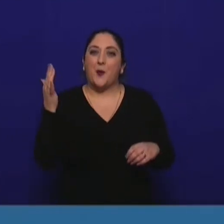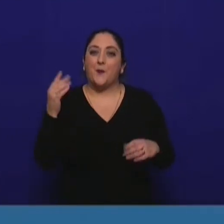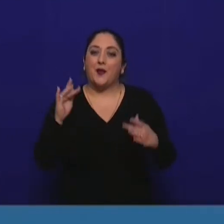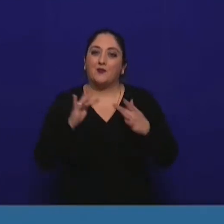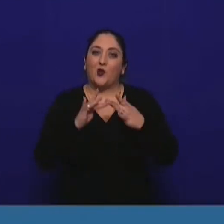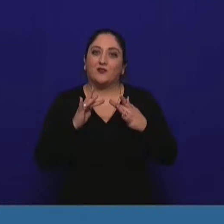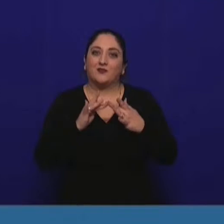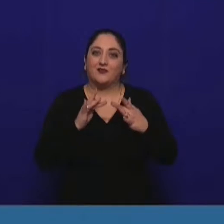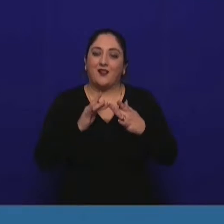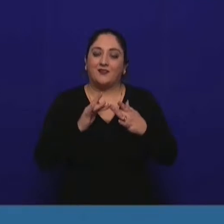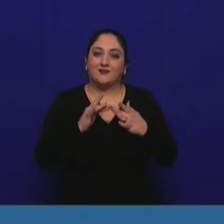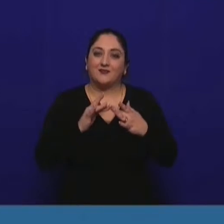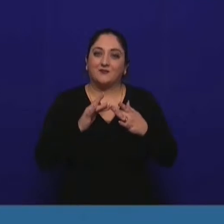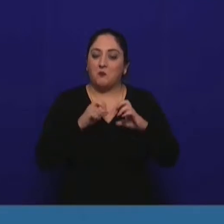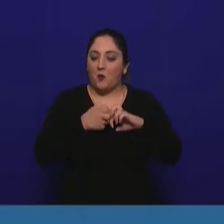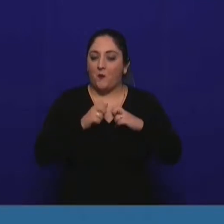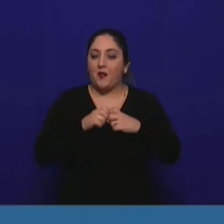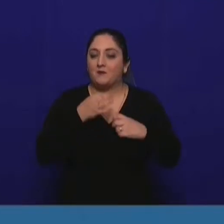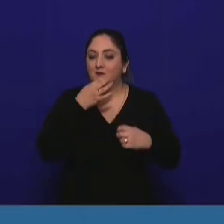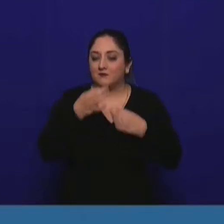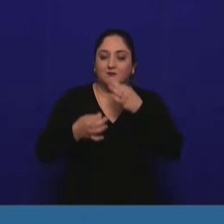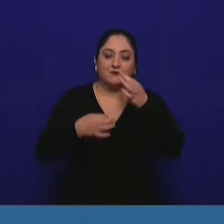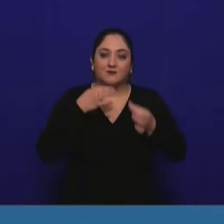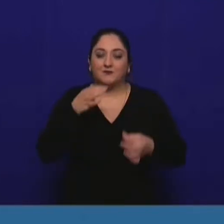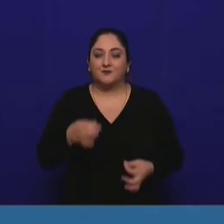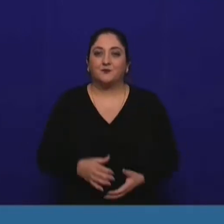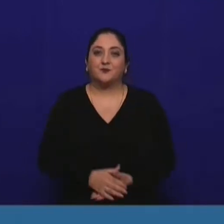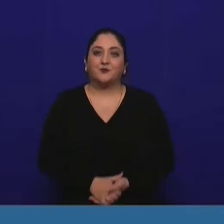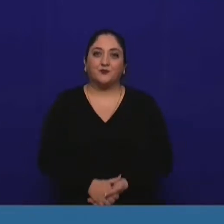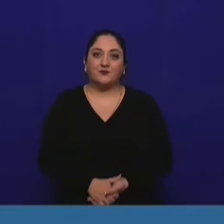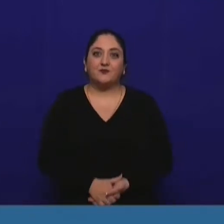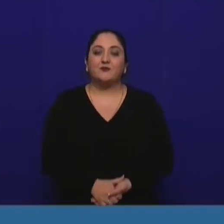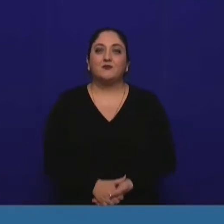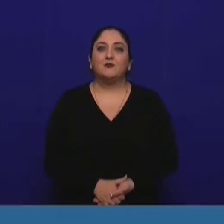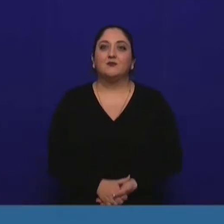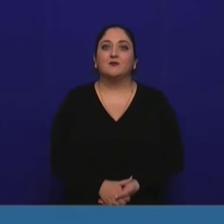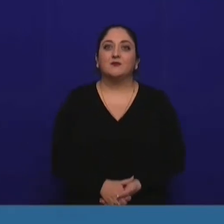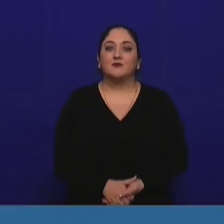contact if you have any difficulties for these parents of vulnerable children.